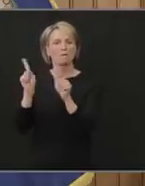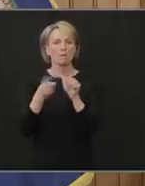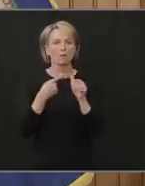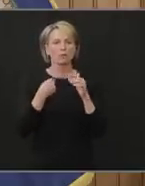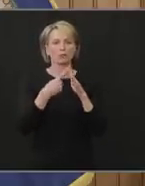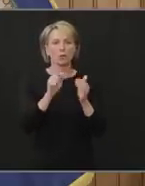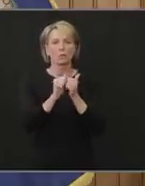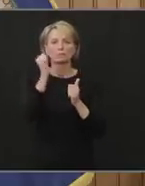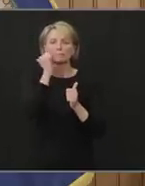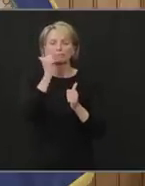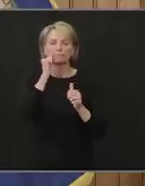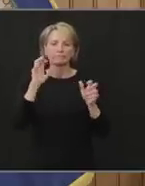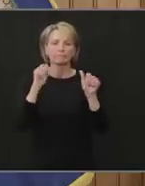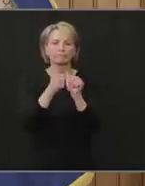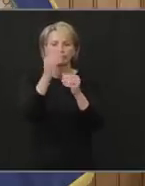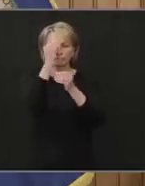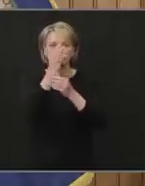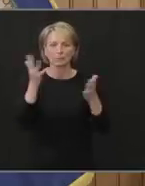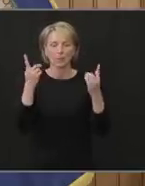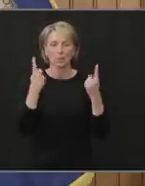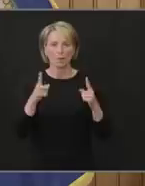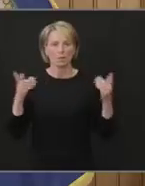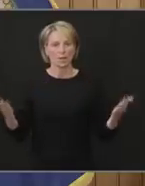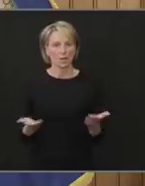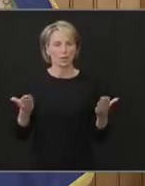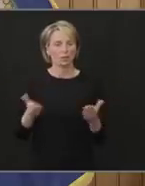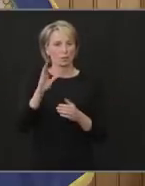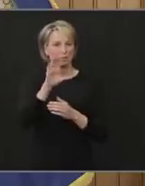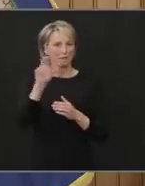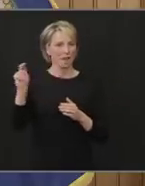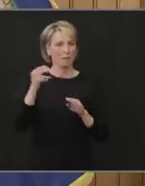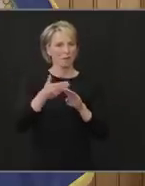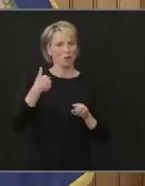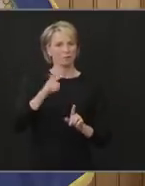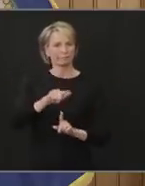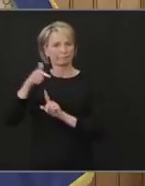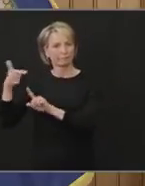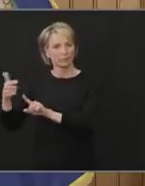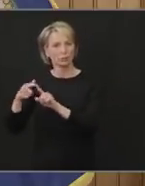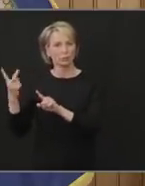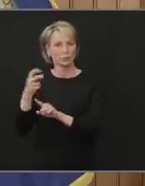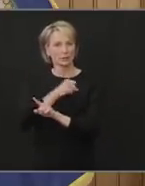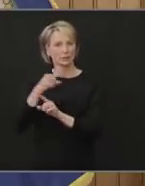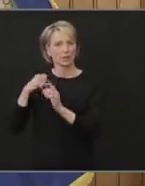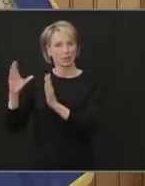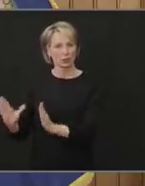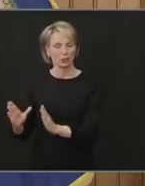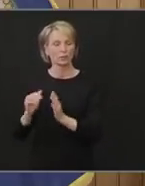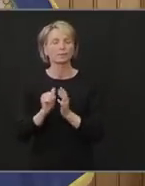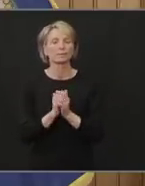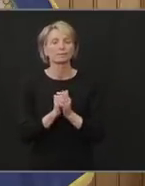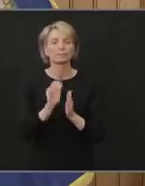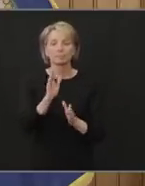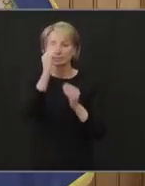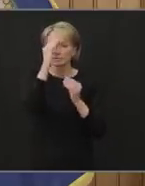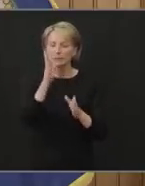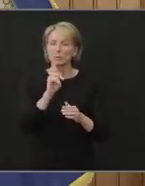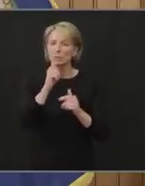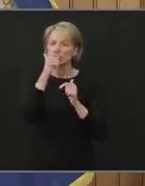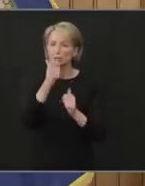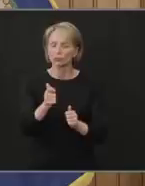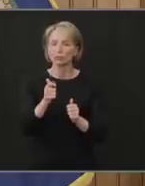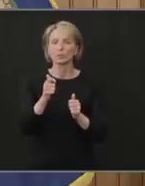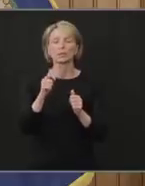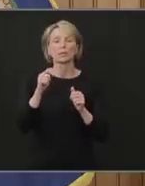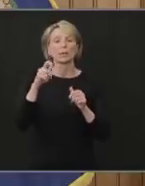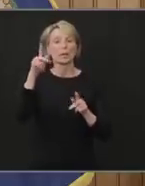what's going on here in Connecticut before kicking it over to them. And the information is sort of interesting. The number of folks